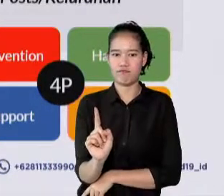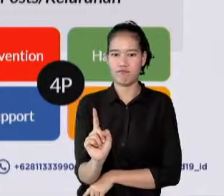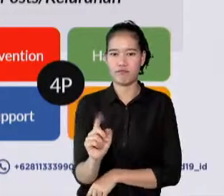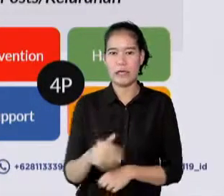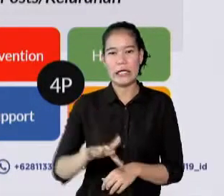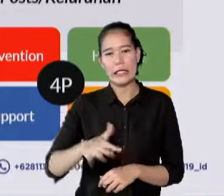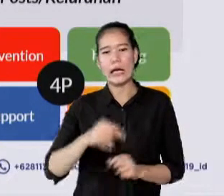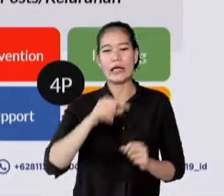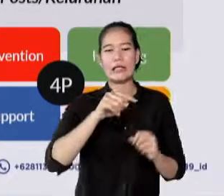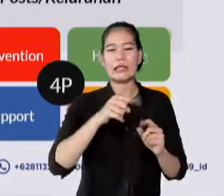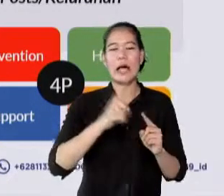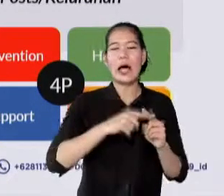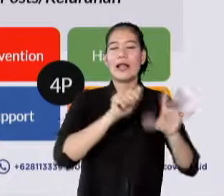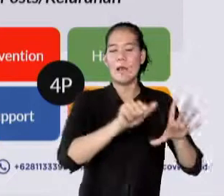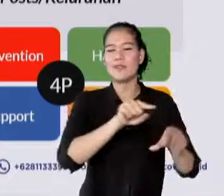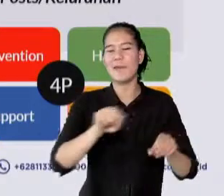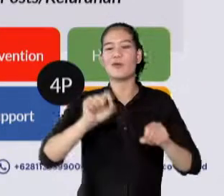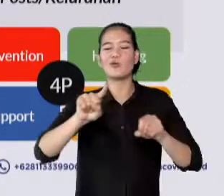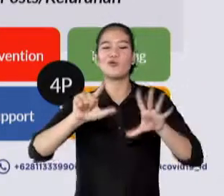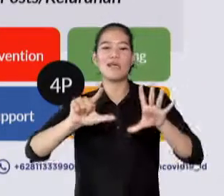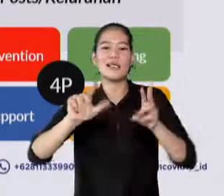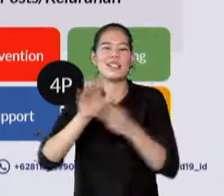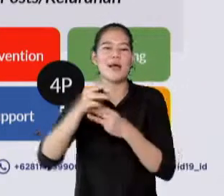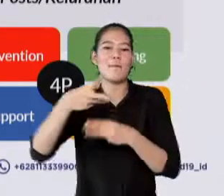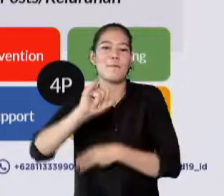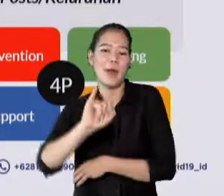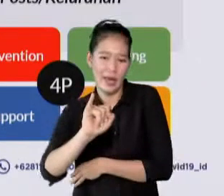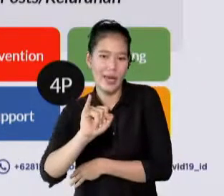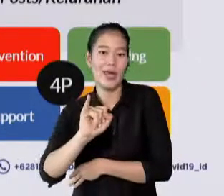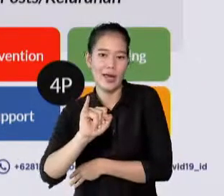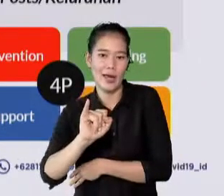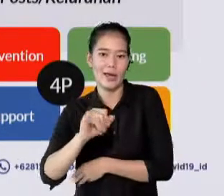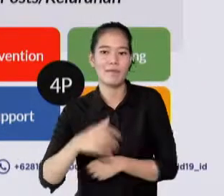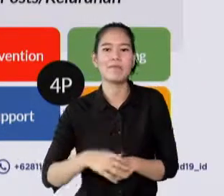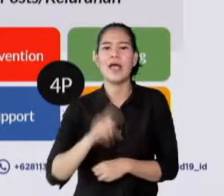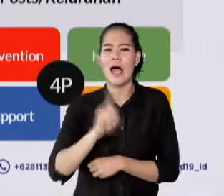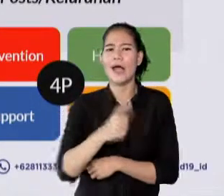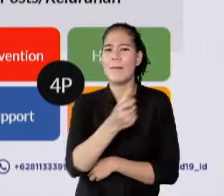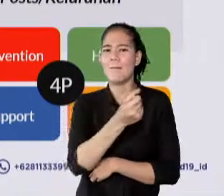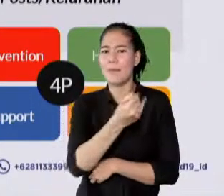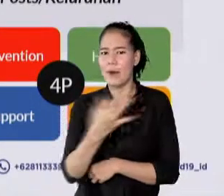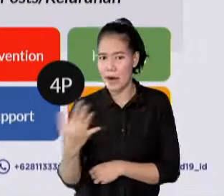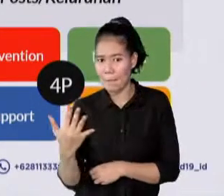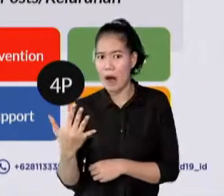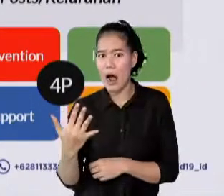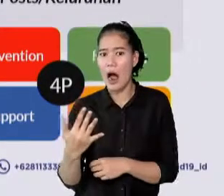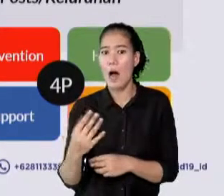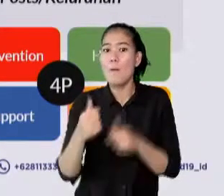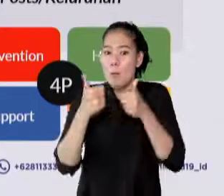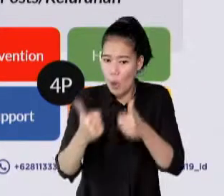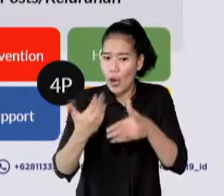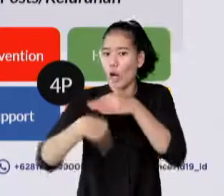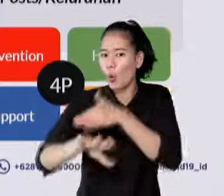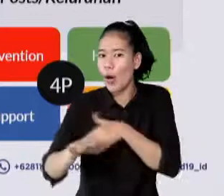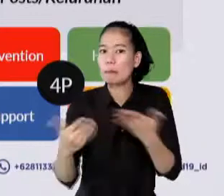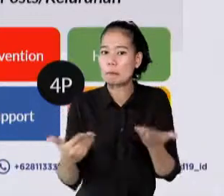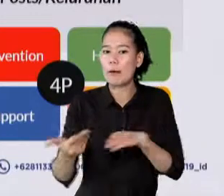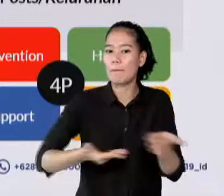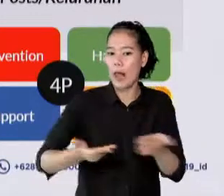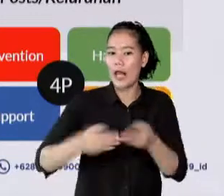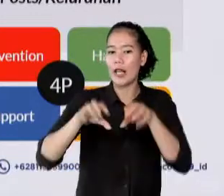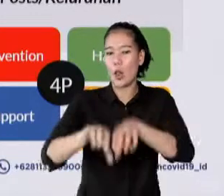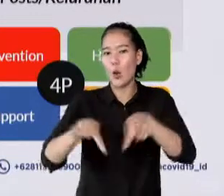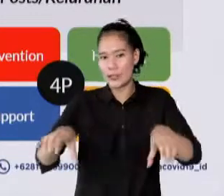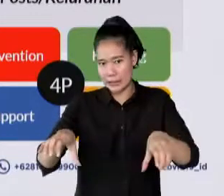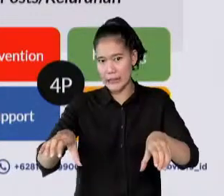to the 17th May 2021, with the exceptions of logistics or distribution services, as